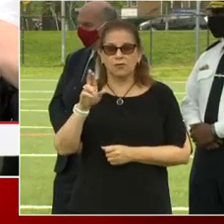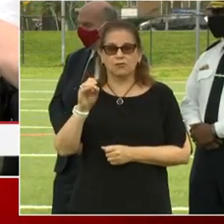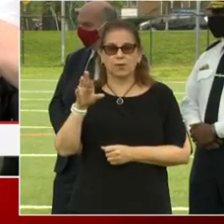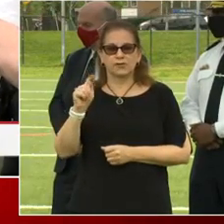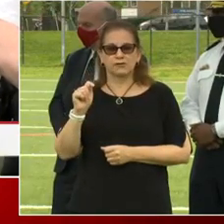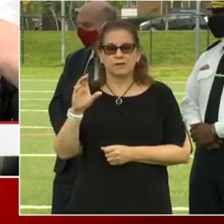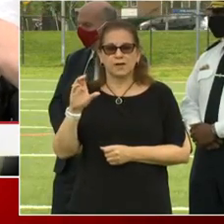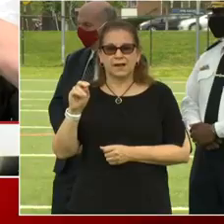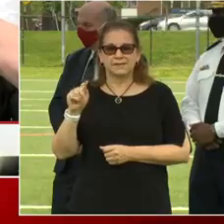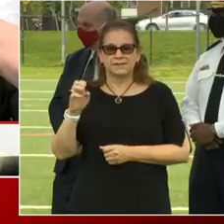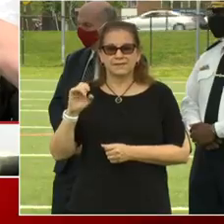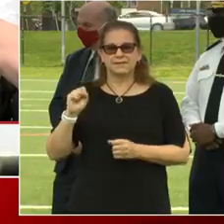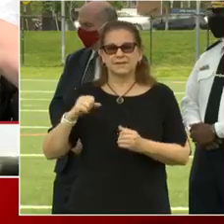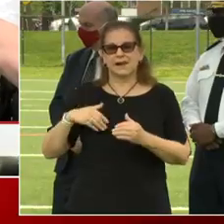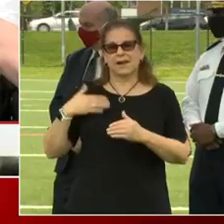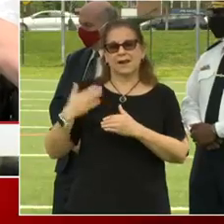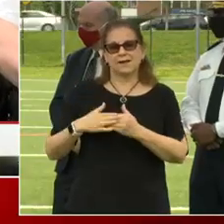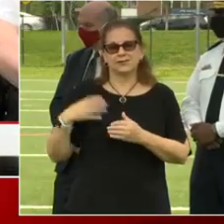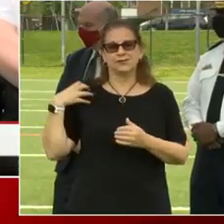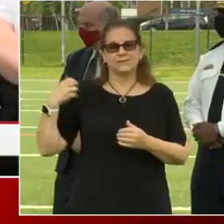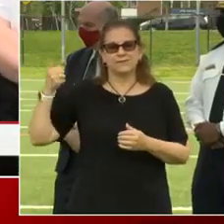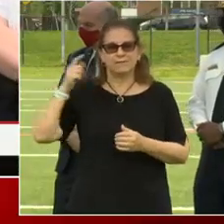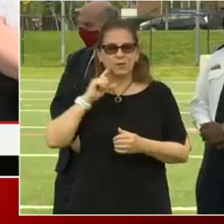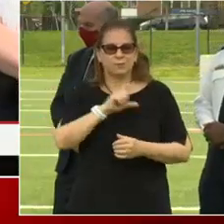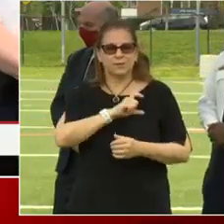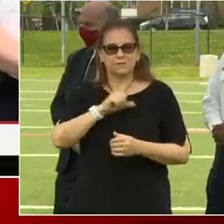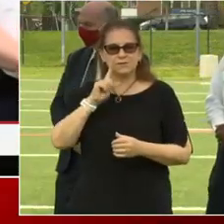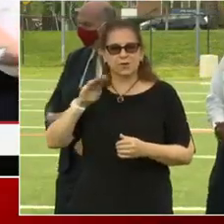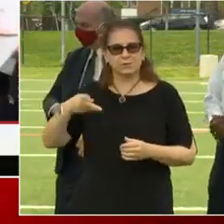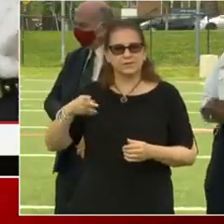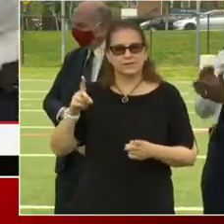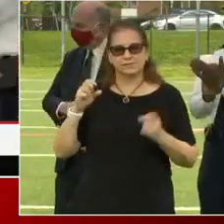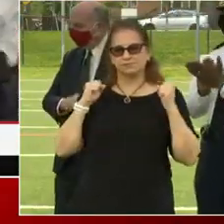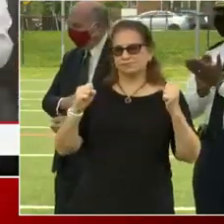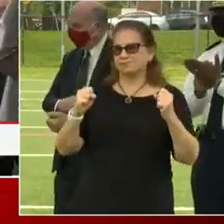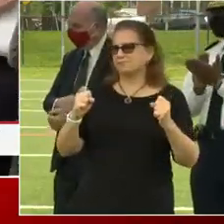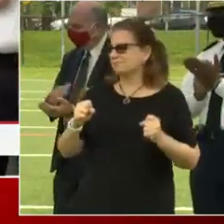for the Metropolitan Police Department. Chief Conti.